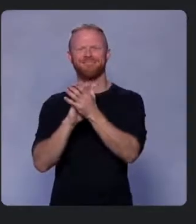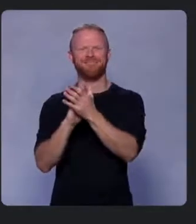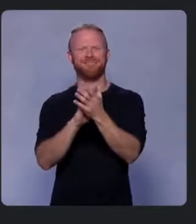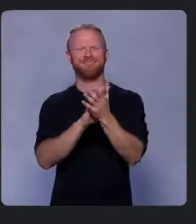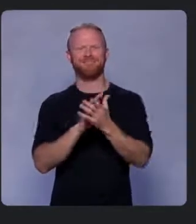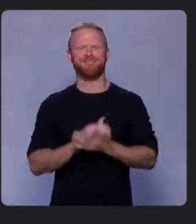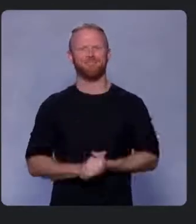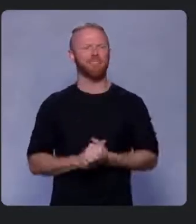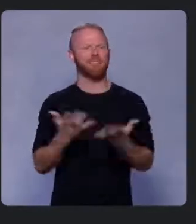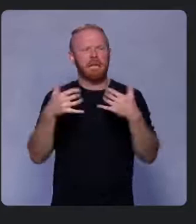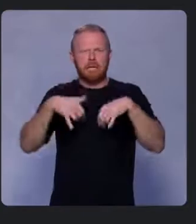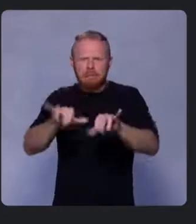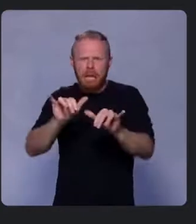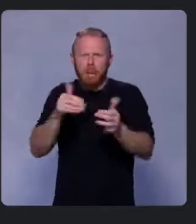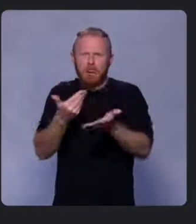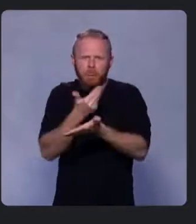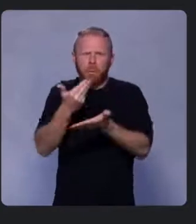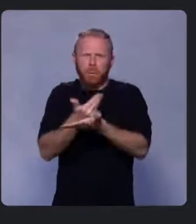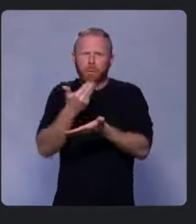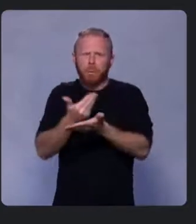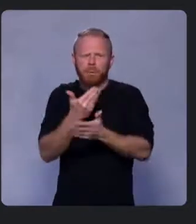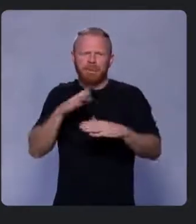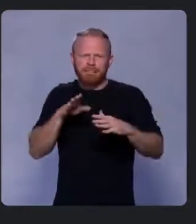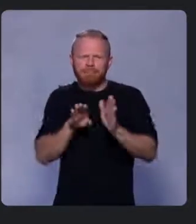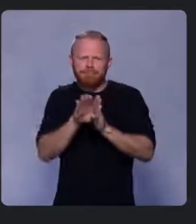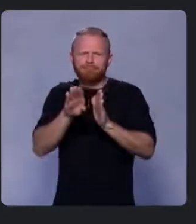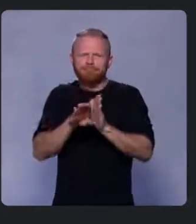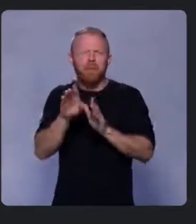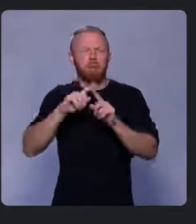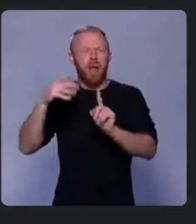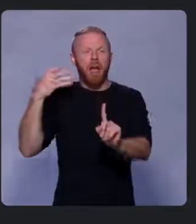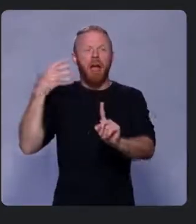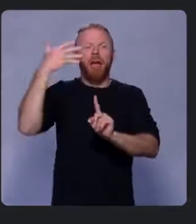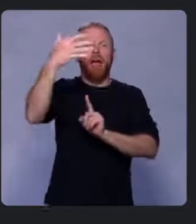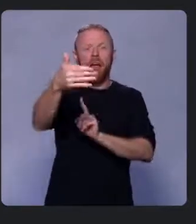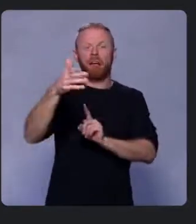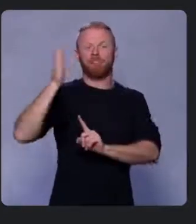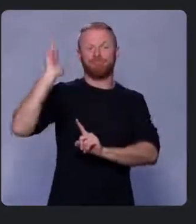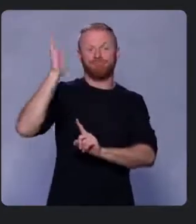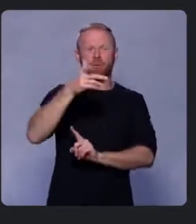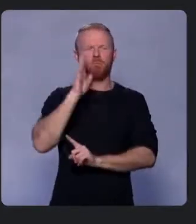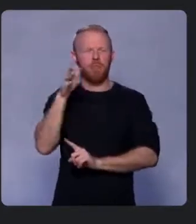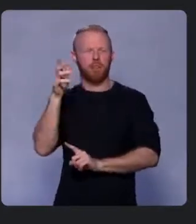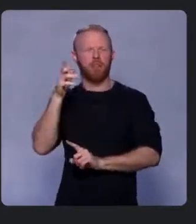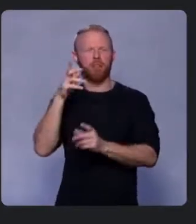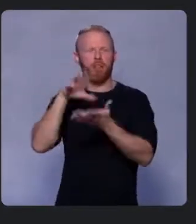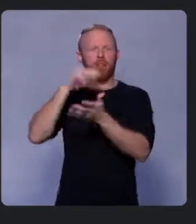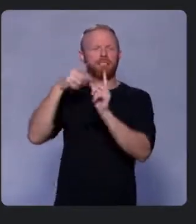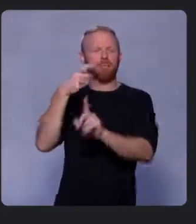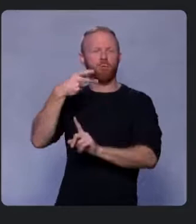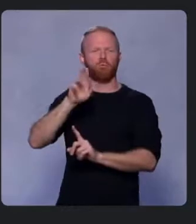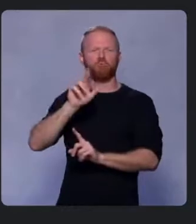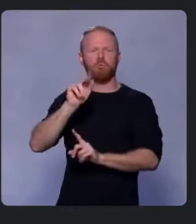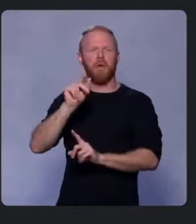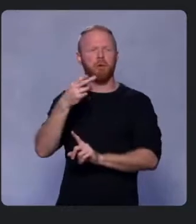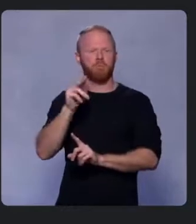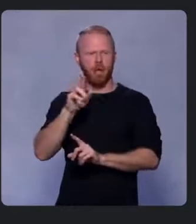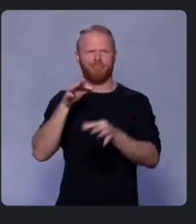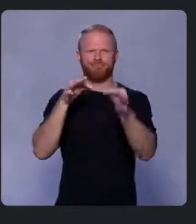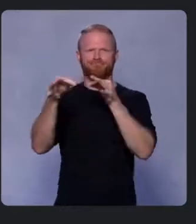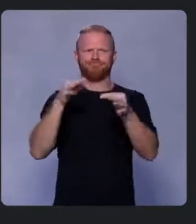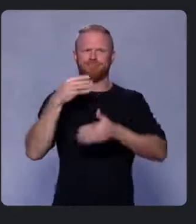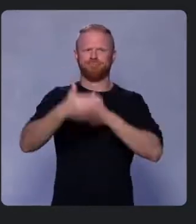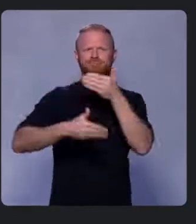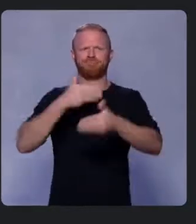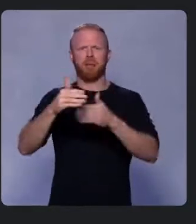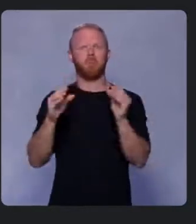still early days, but later on in the keynote, you'll hear from Prabhakar about the progress we are making towards more natural and intuitive